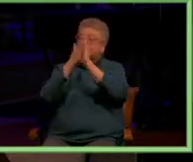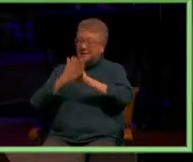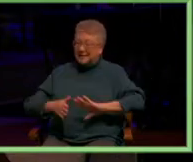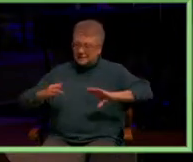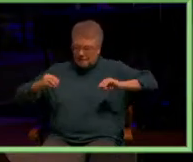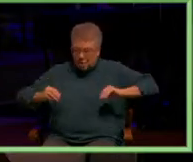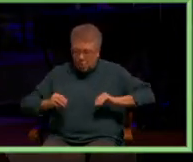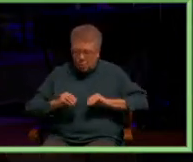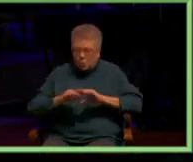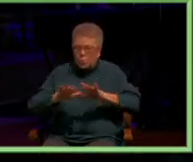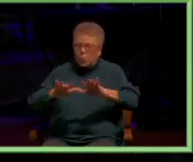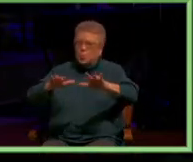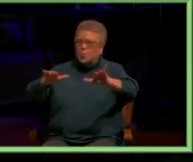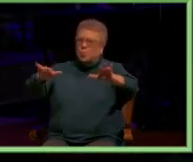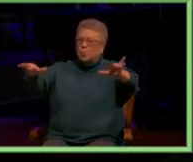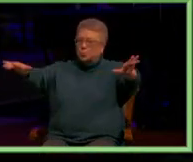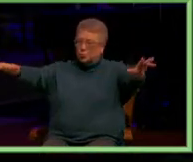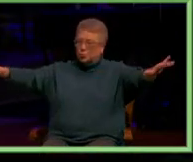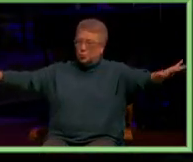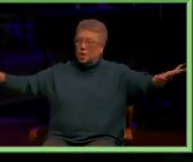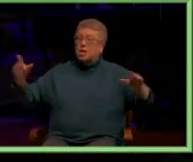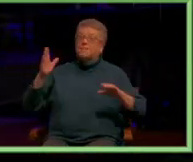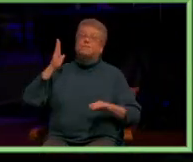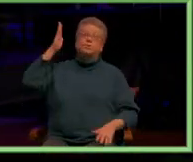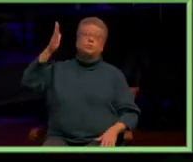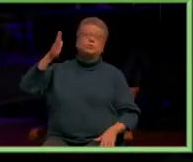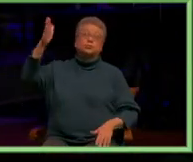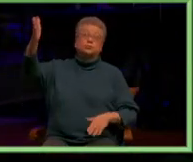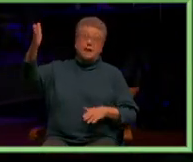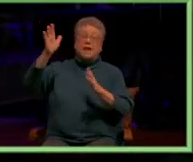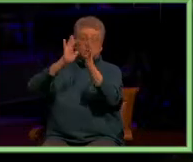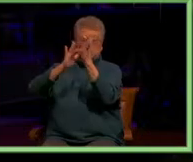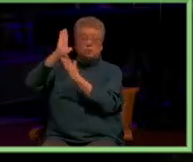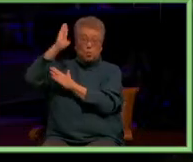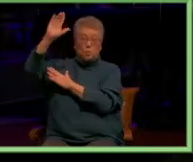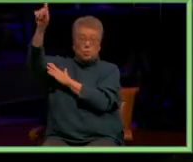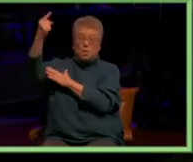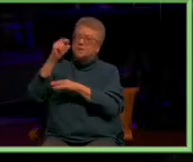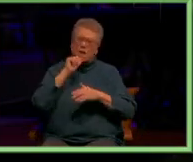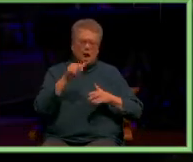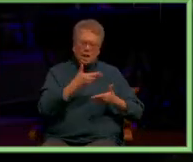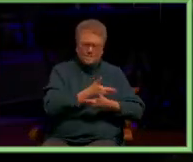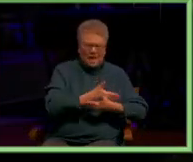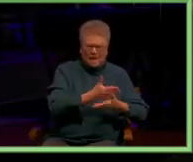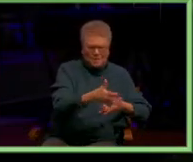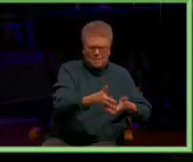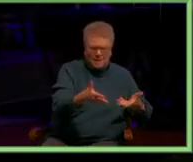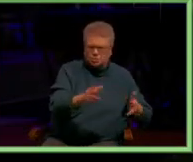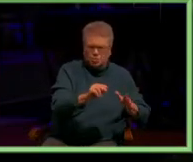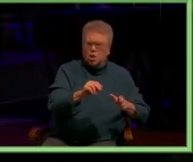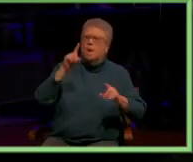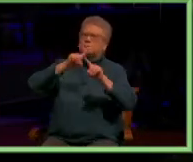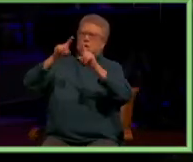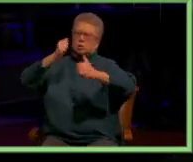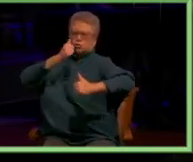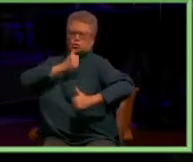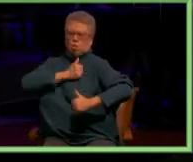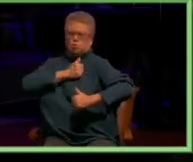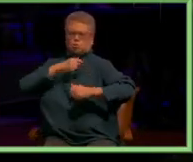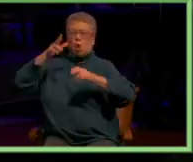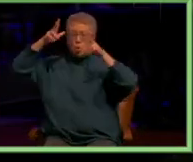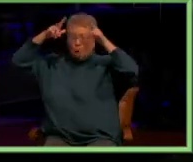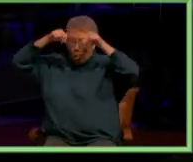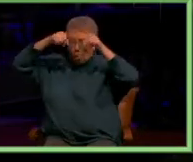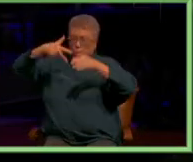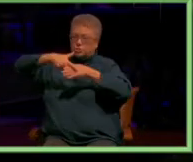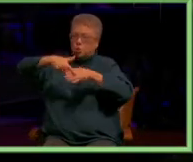permeating. And there is coming a day where Jesus Christ will not come again as a babe in a manger. But he will come again as a soldier on a horse with a sword